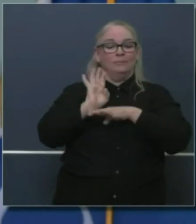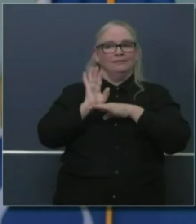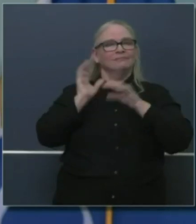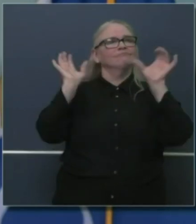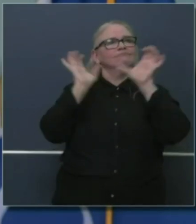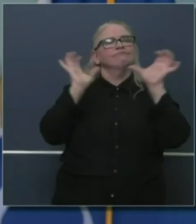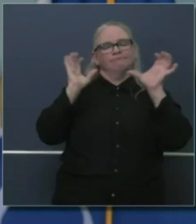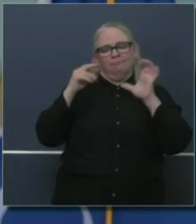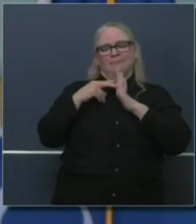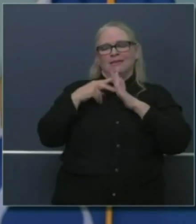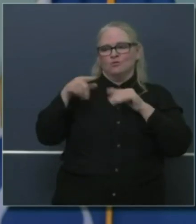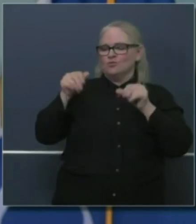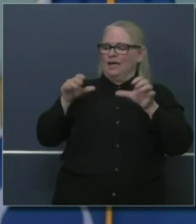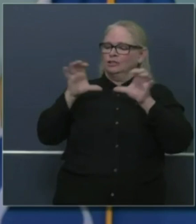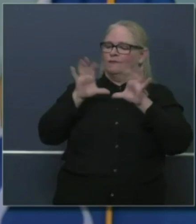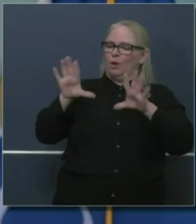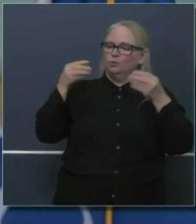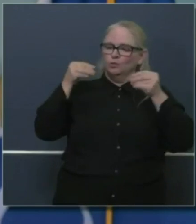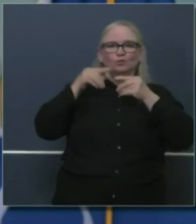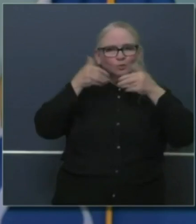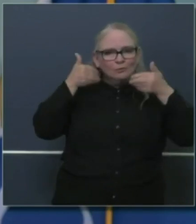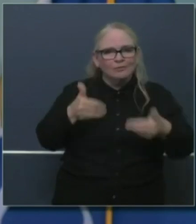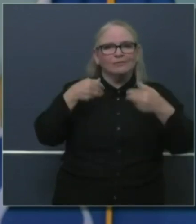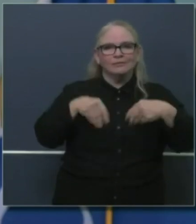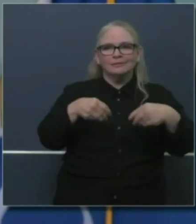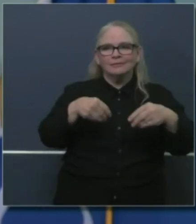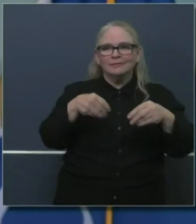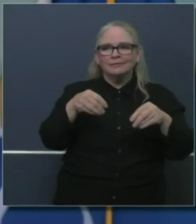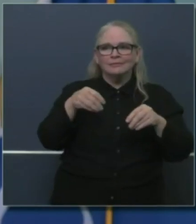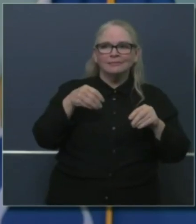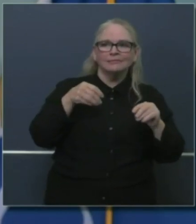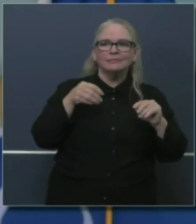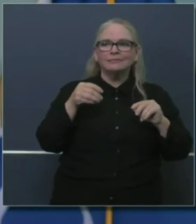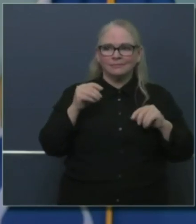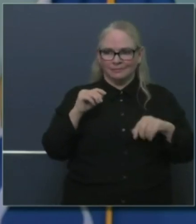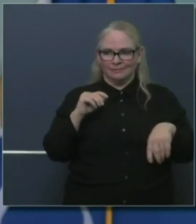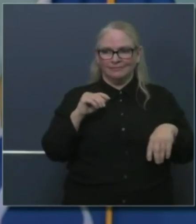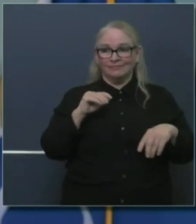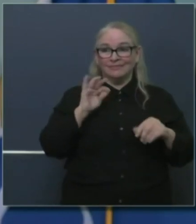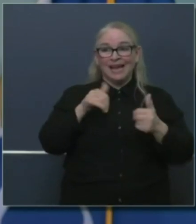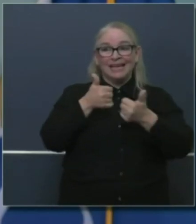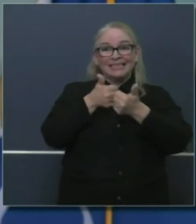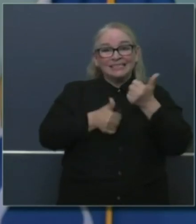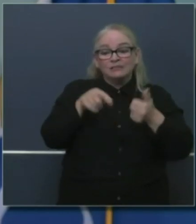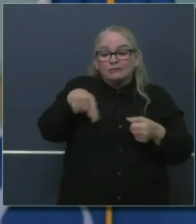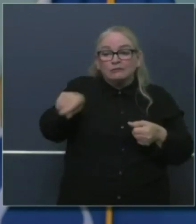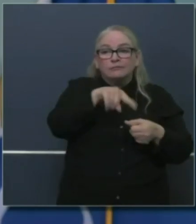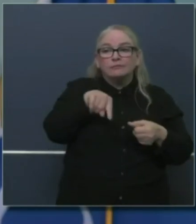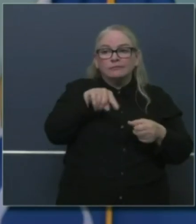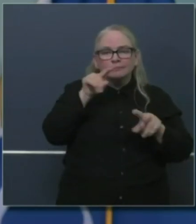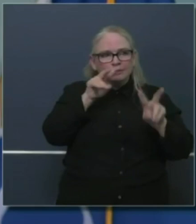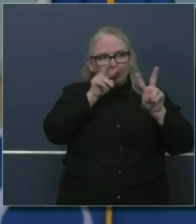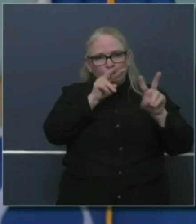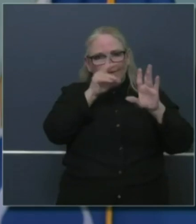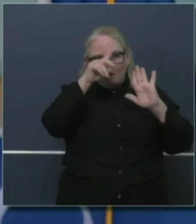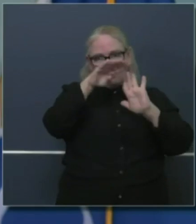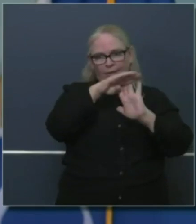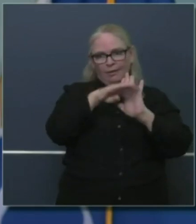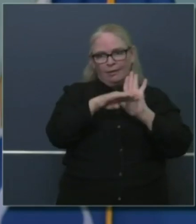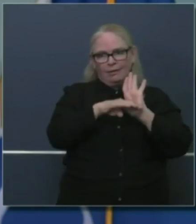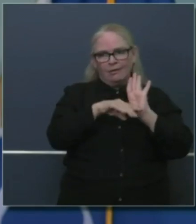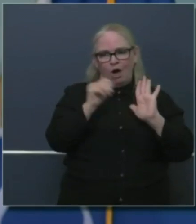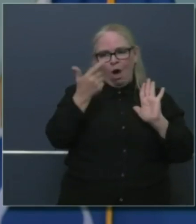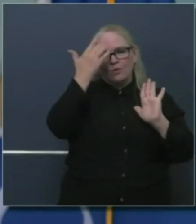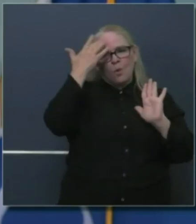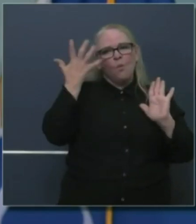public, and everybody will know exactly what the rules of the road are and the expectations are